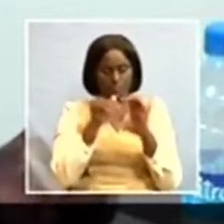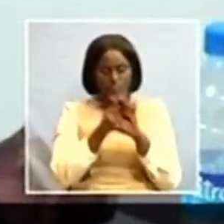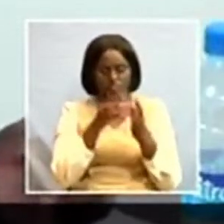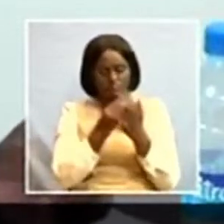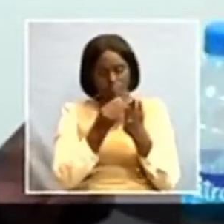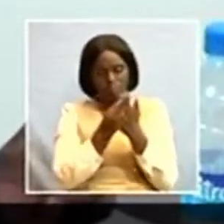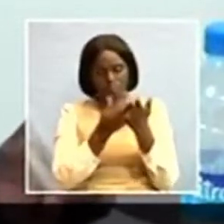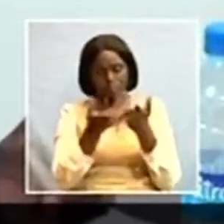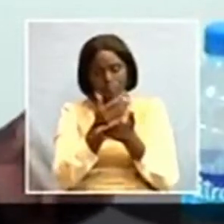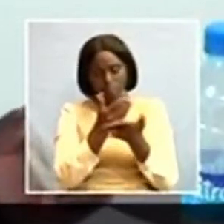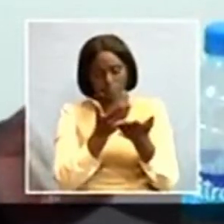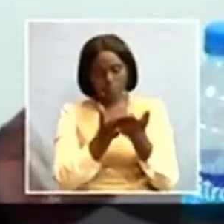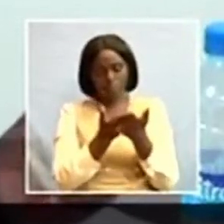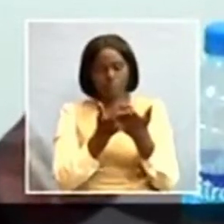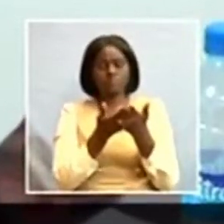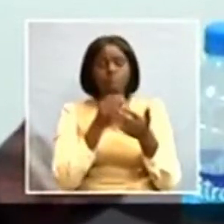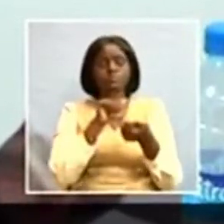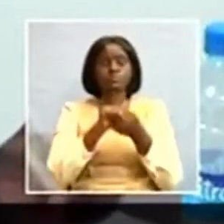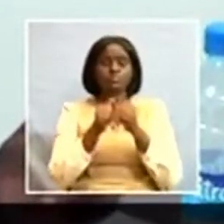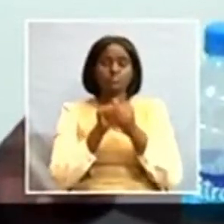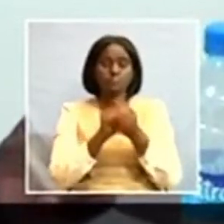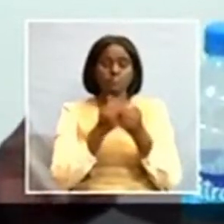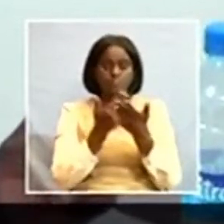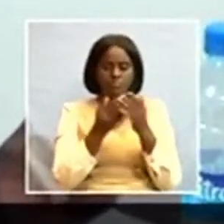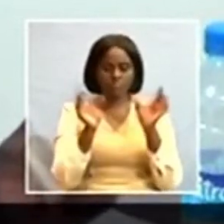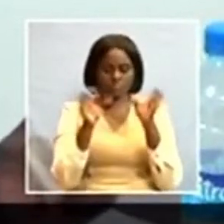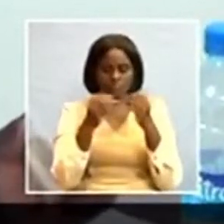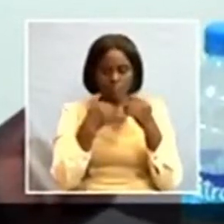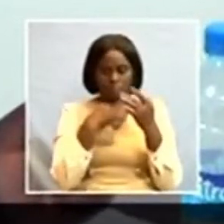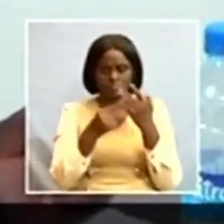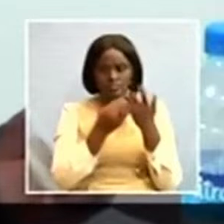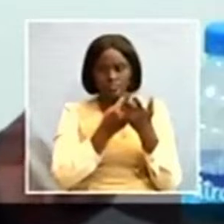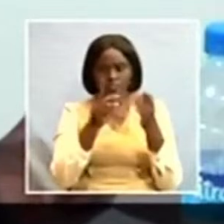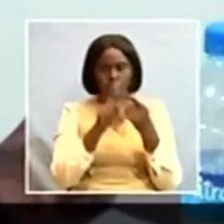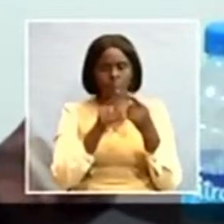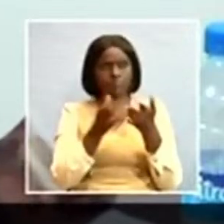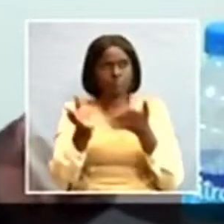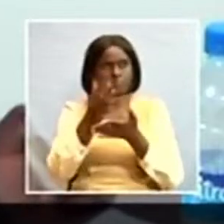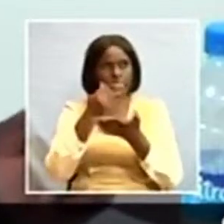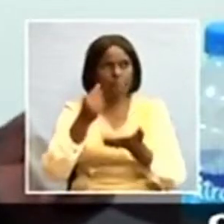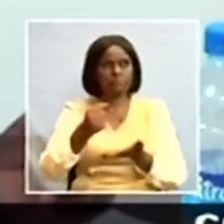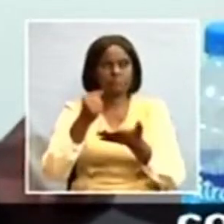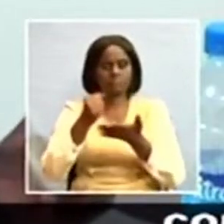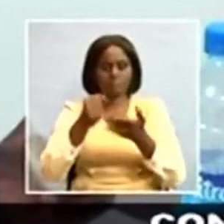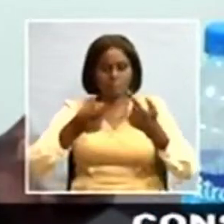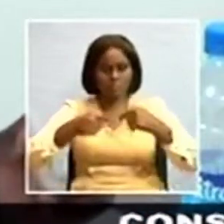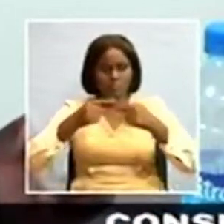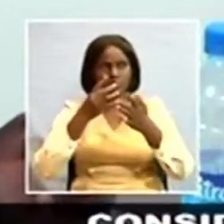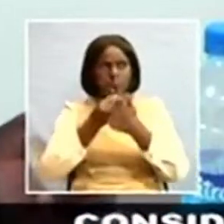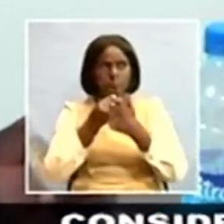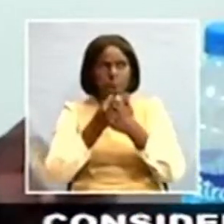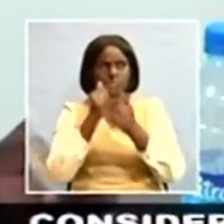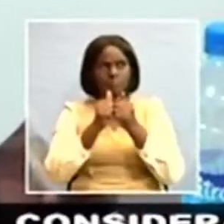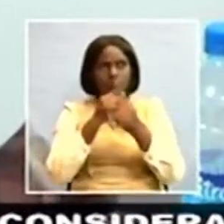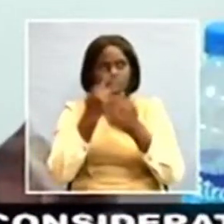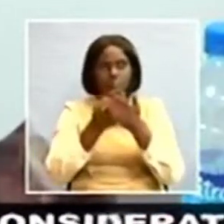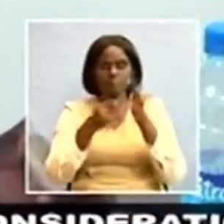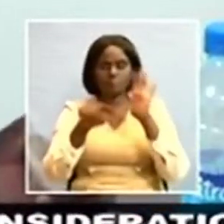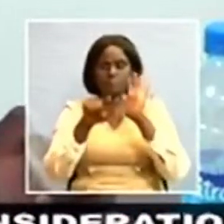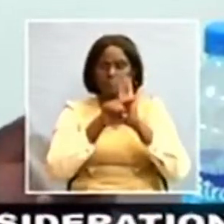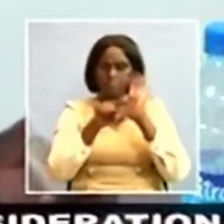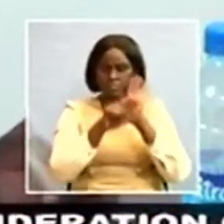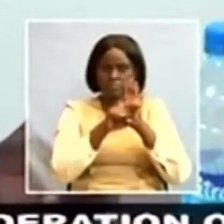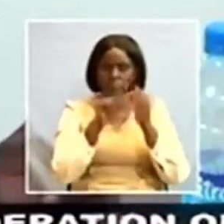collection deficit. The Council has failed to collect the budgeted locally generated revenue due to negative